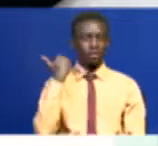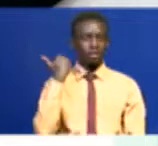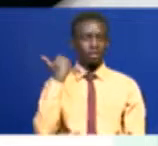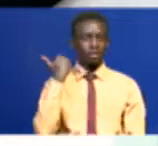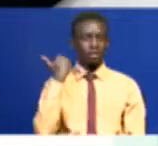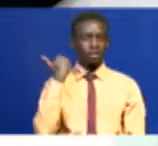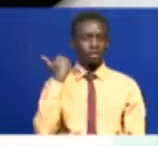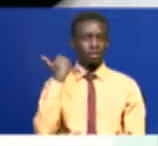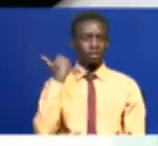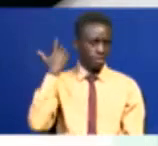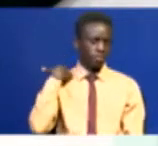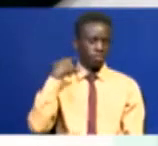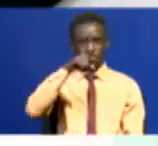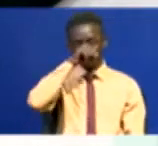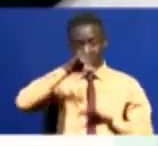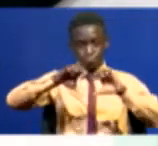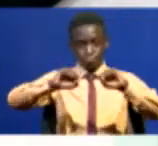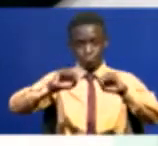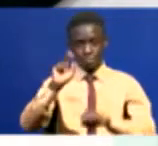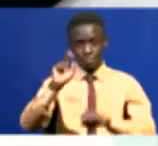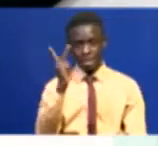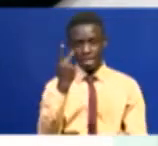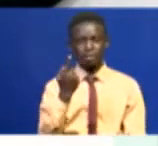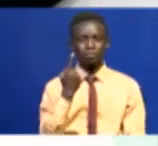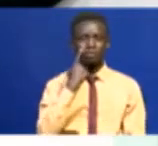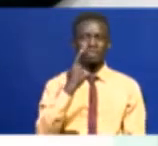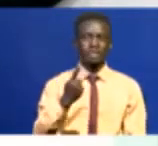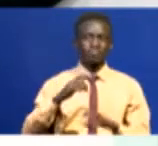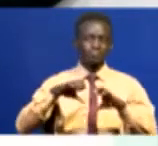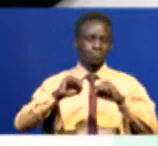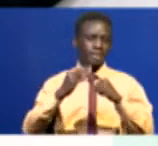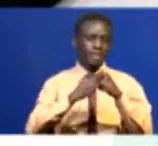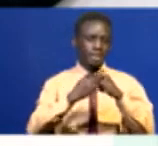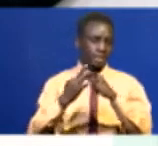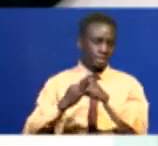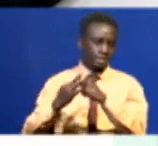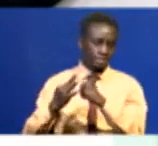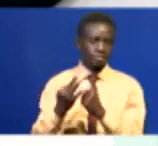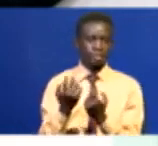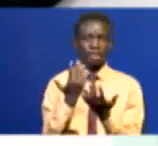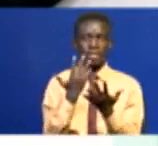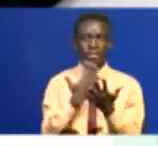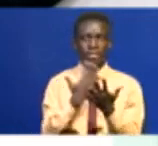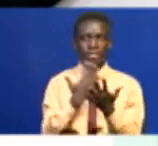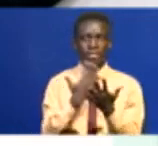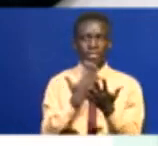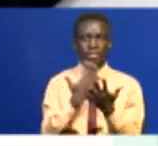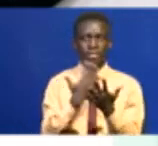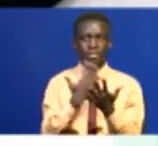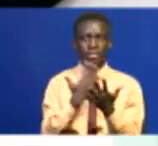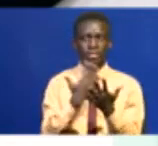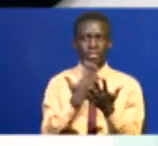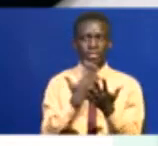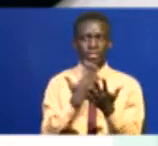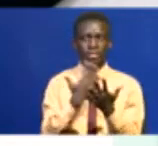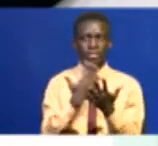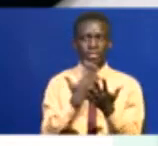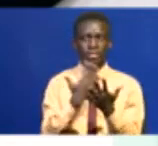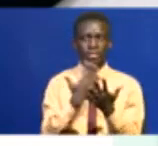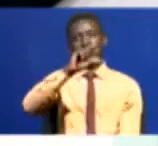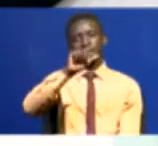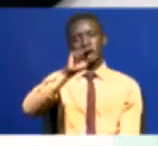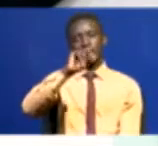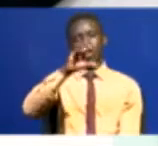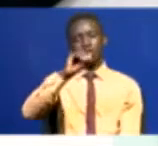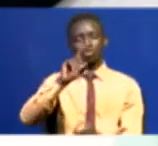Museums of Kenya has handed over 88 of the reclaimed artefacts, popularly known as Vigango, to Kaya elders